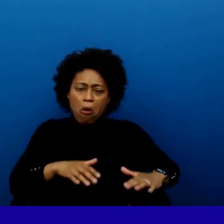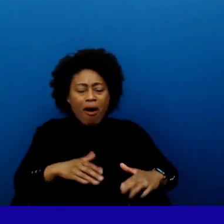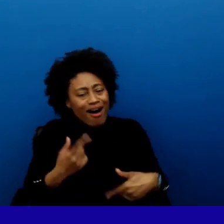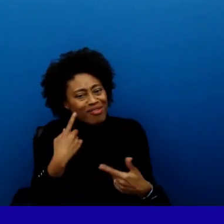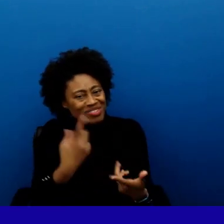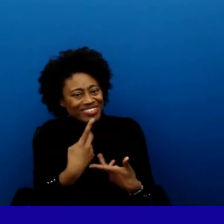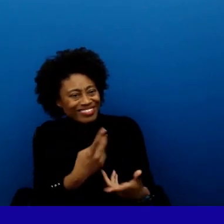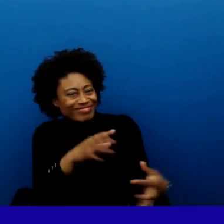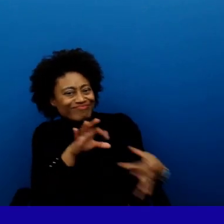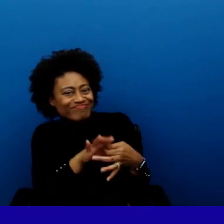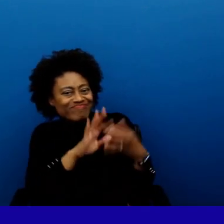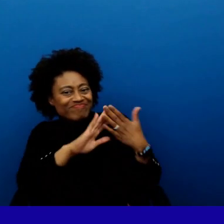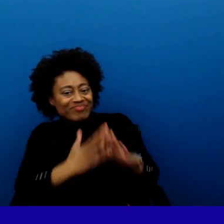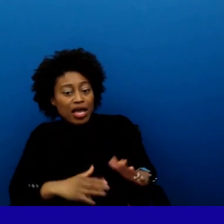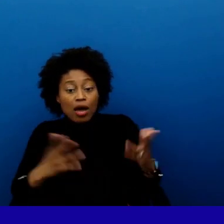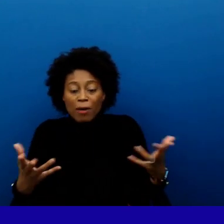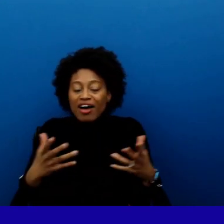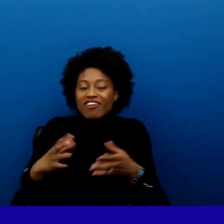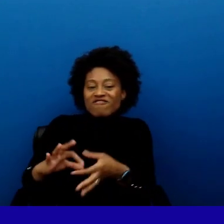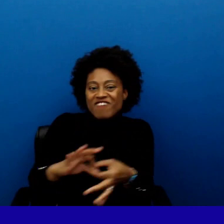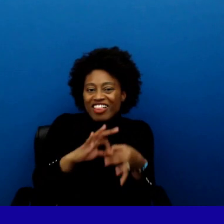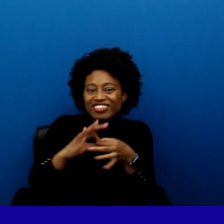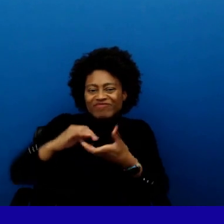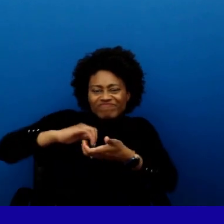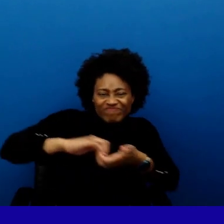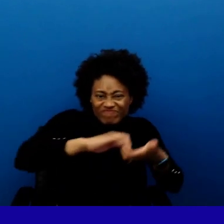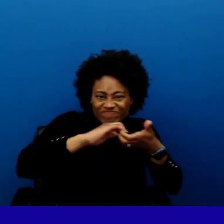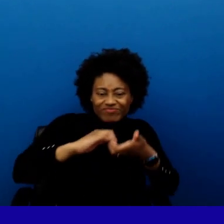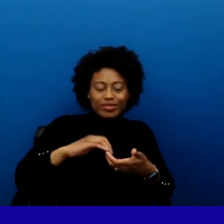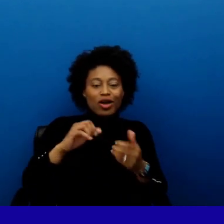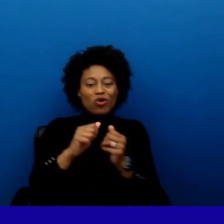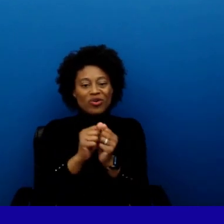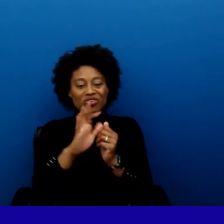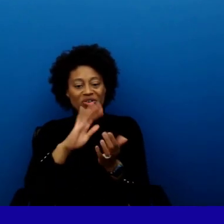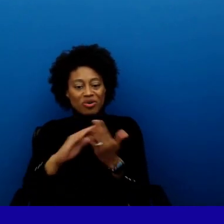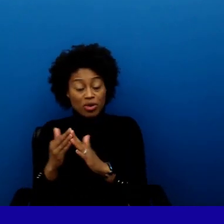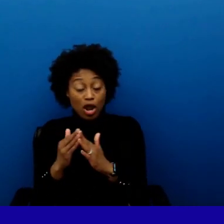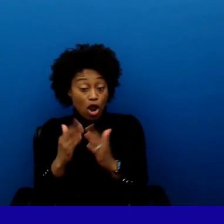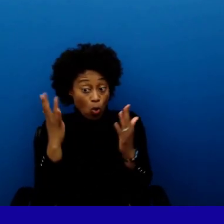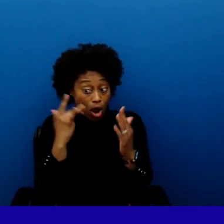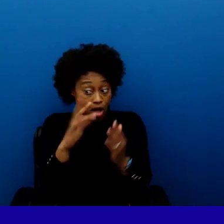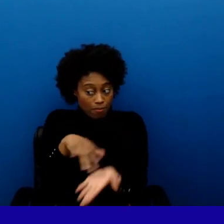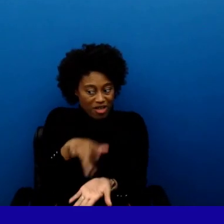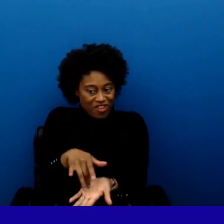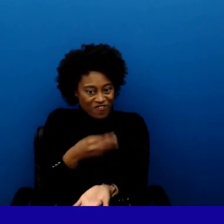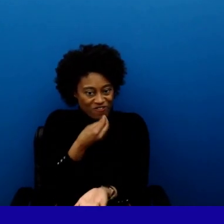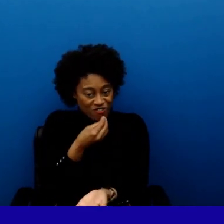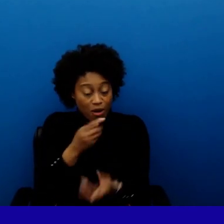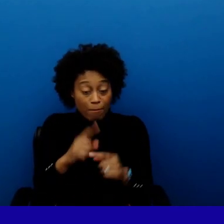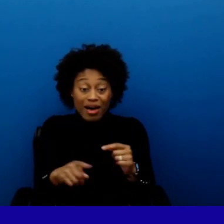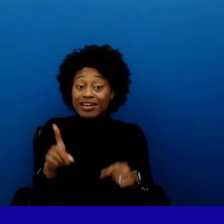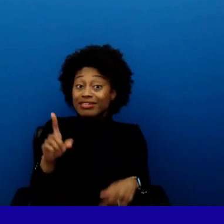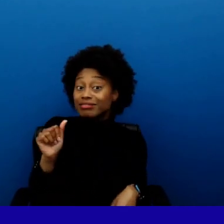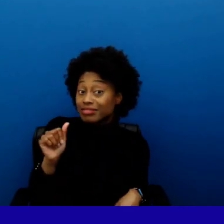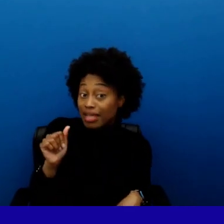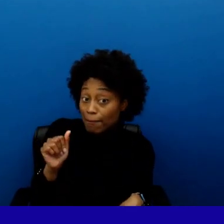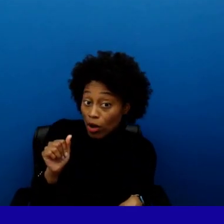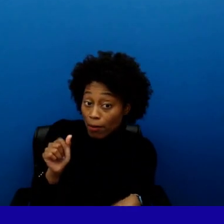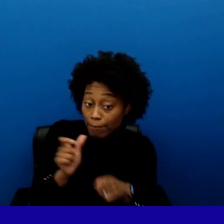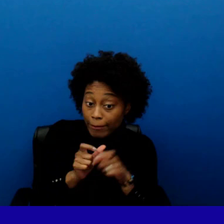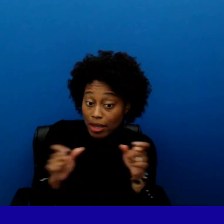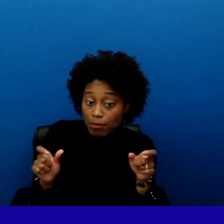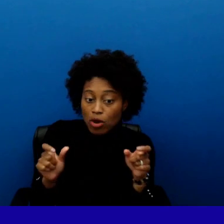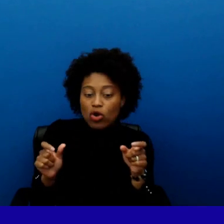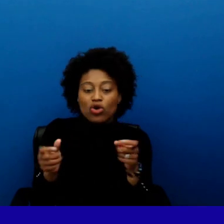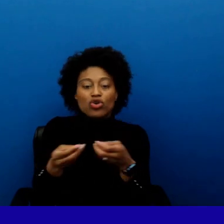share fellowship over food with your community. You do all these things with food. And when you're disabled,